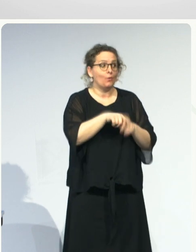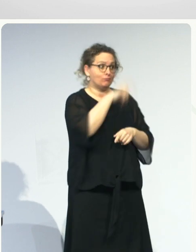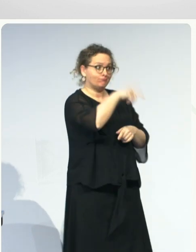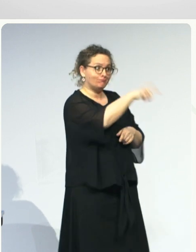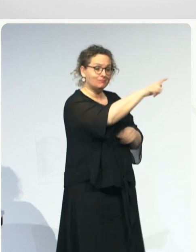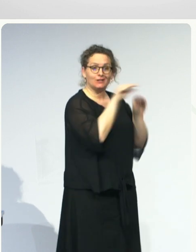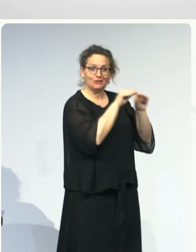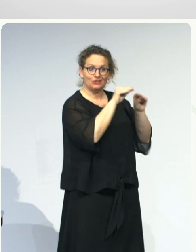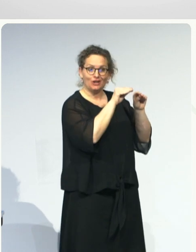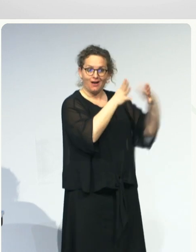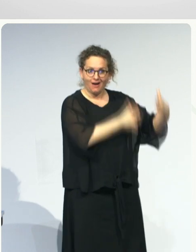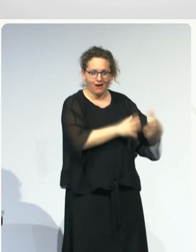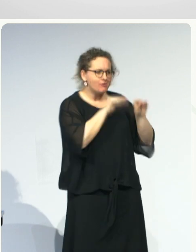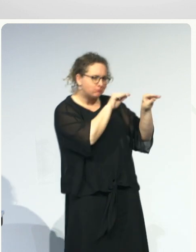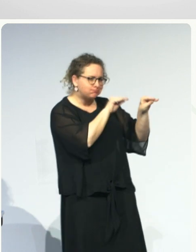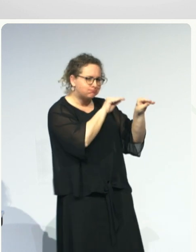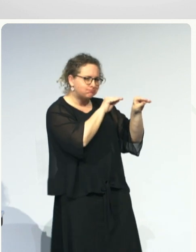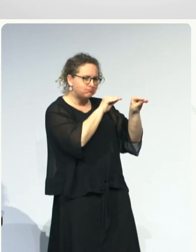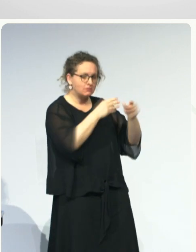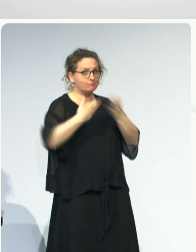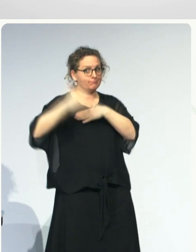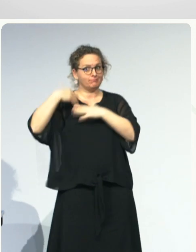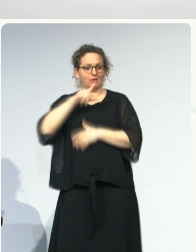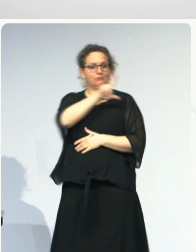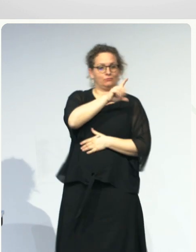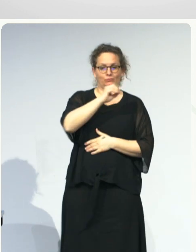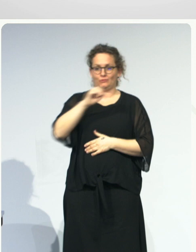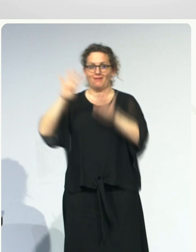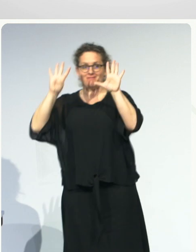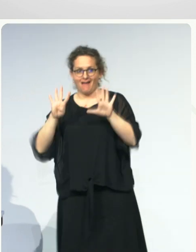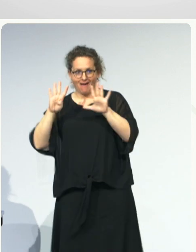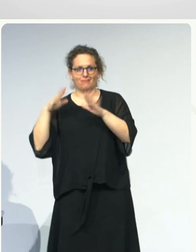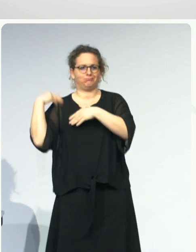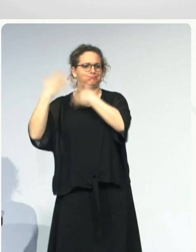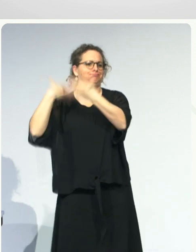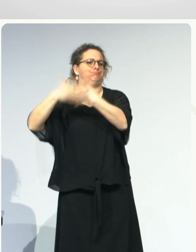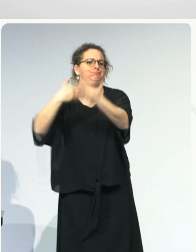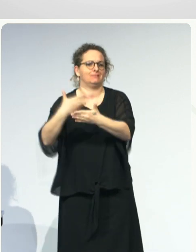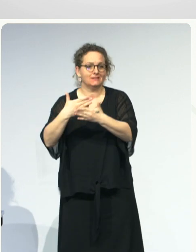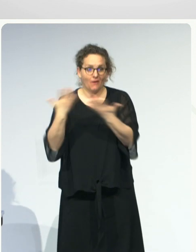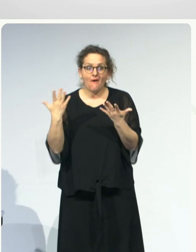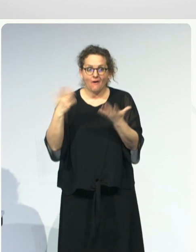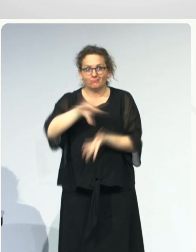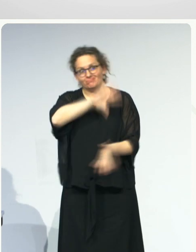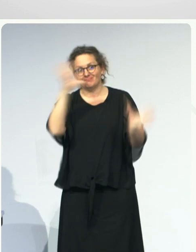Since 2009, Enable has enrolled over 7,700 students in these labs.